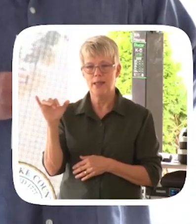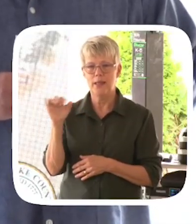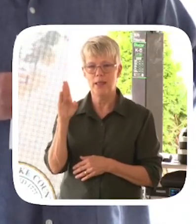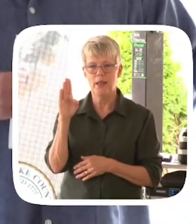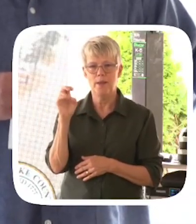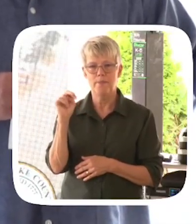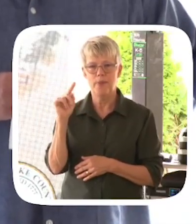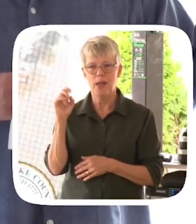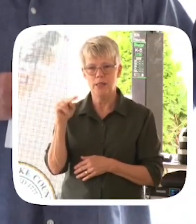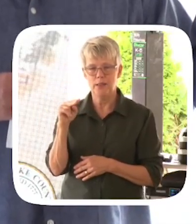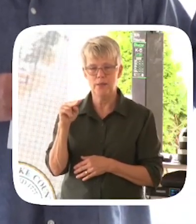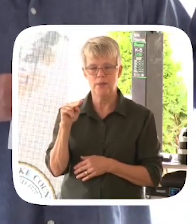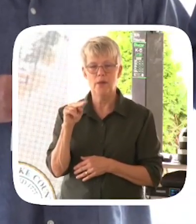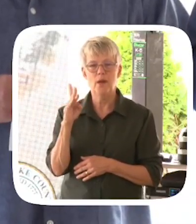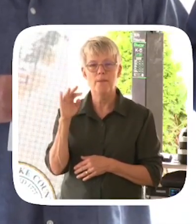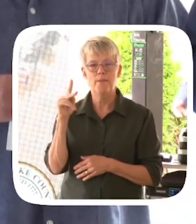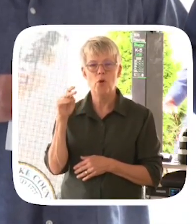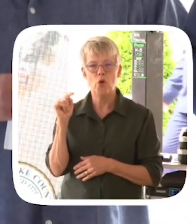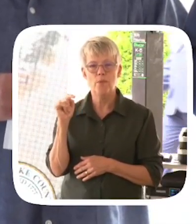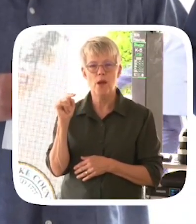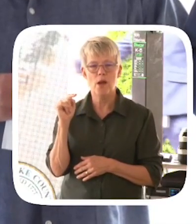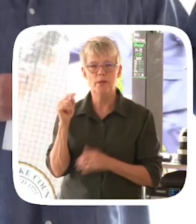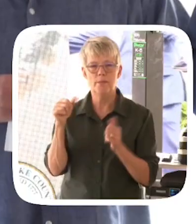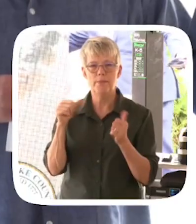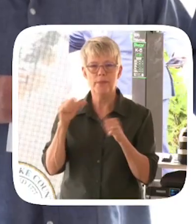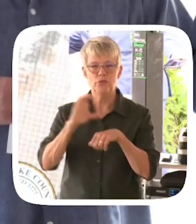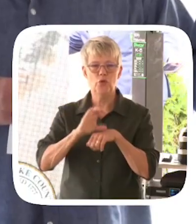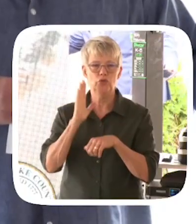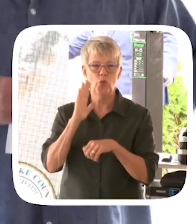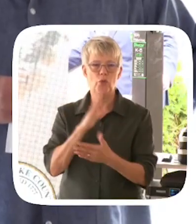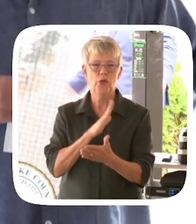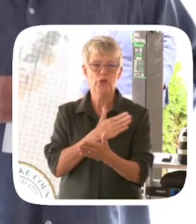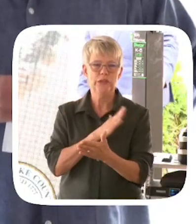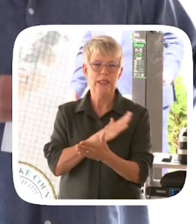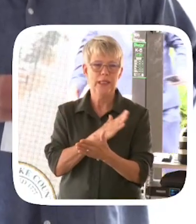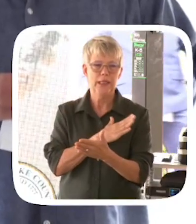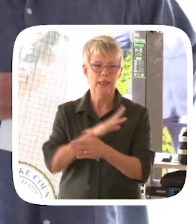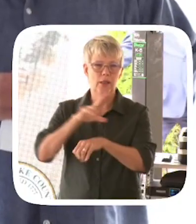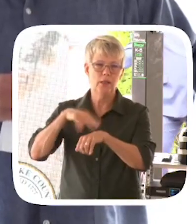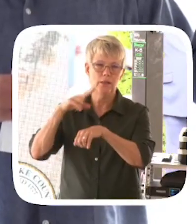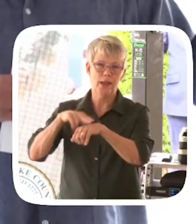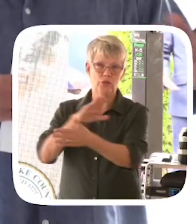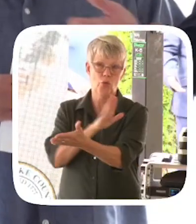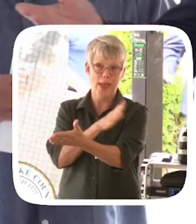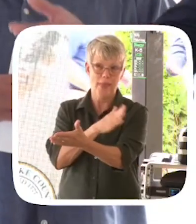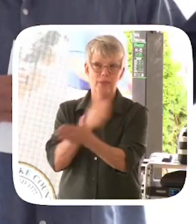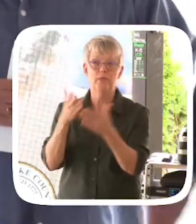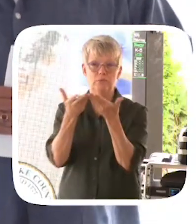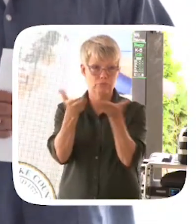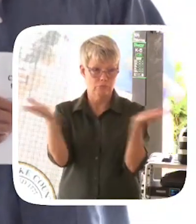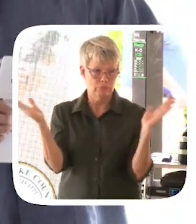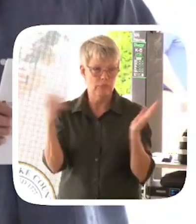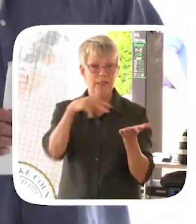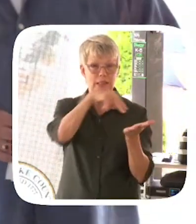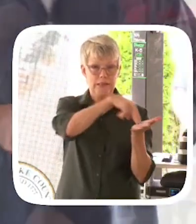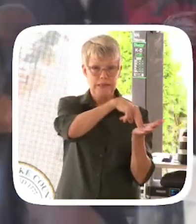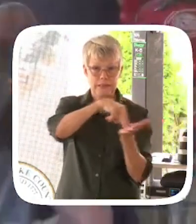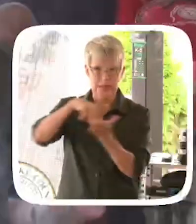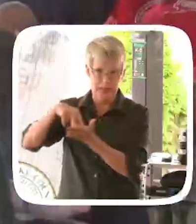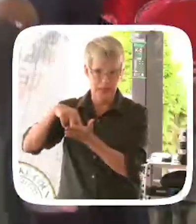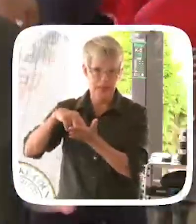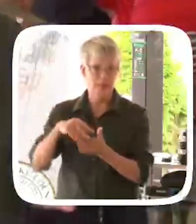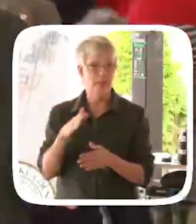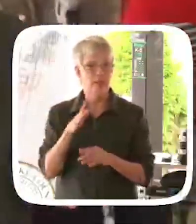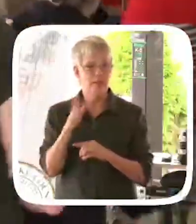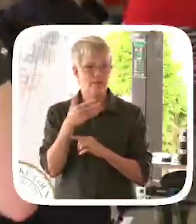Berkmont Baptist Church, going to sing our national anthem for us. I'd ask us to stand at this time. Flag's here to my right.